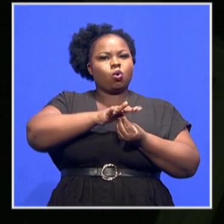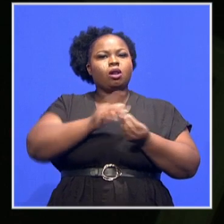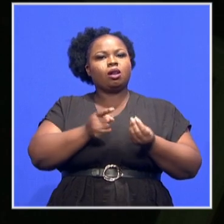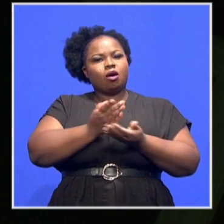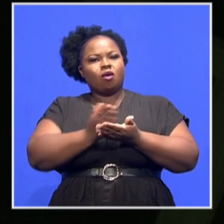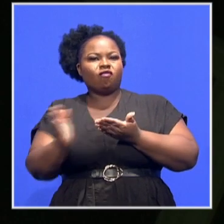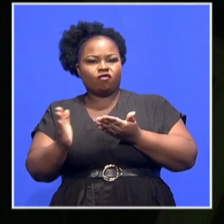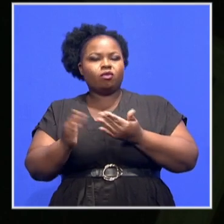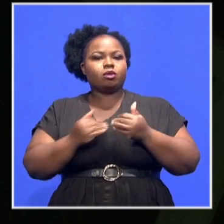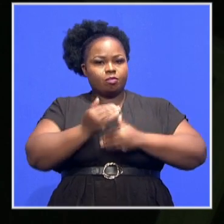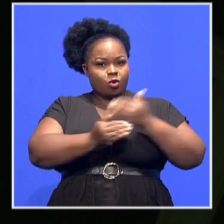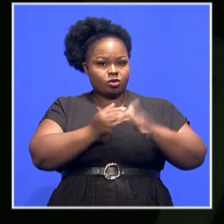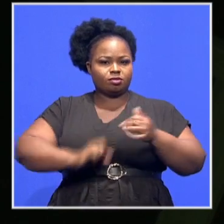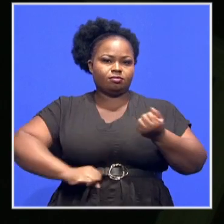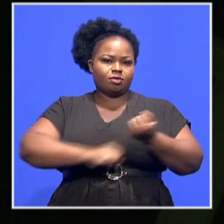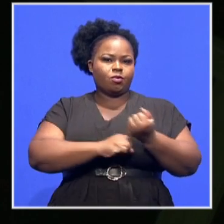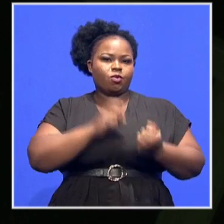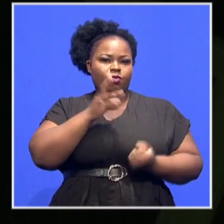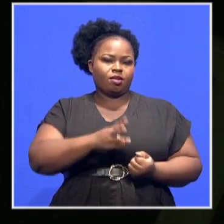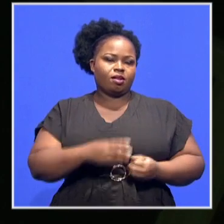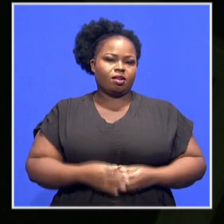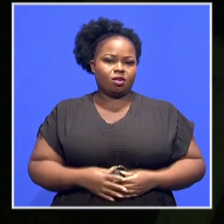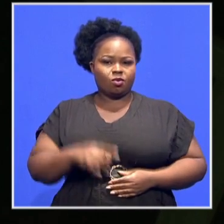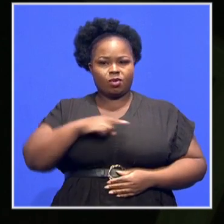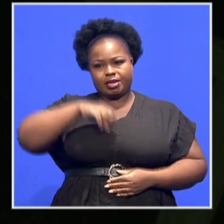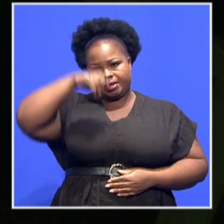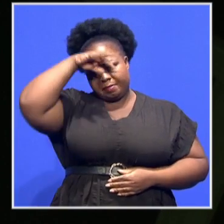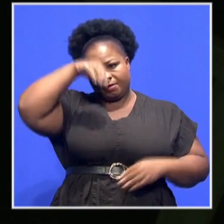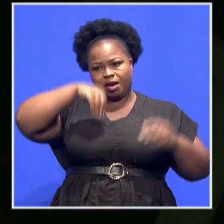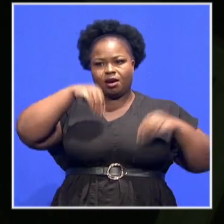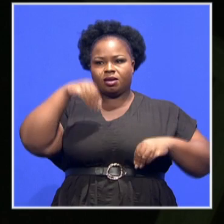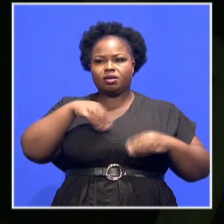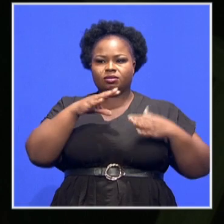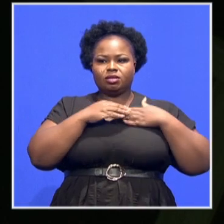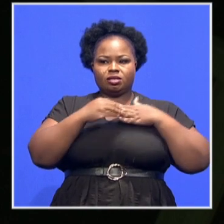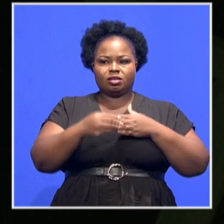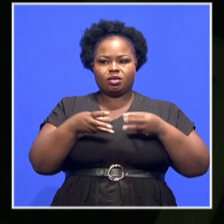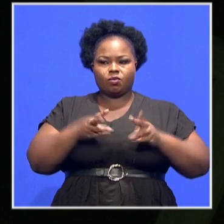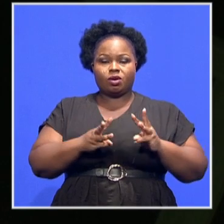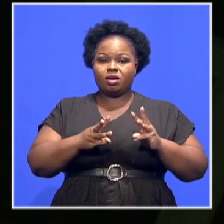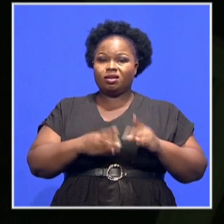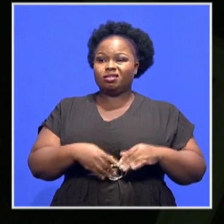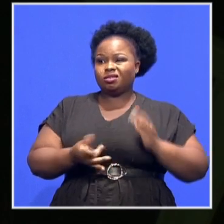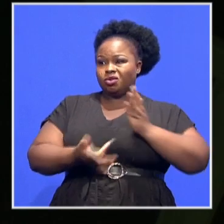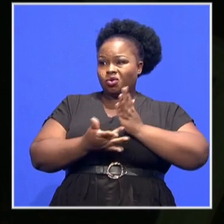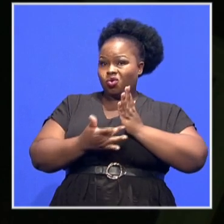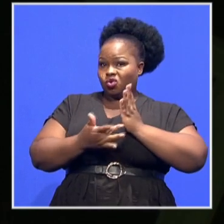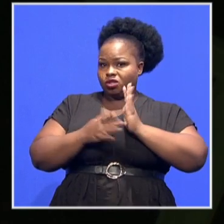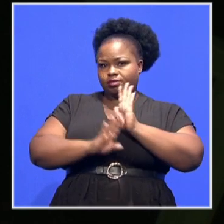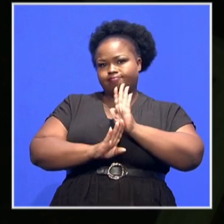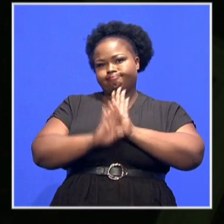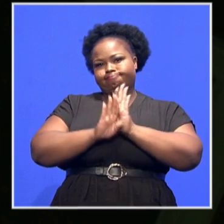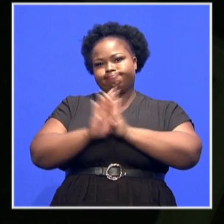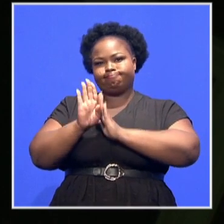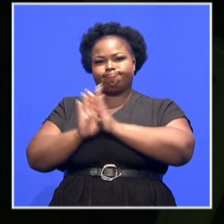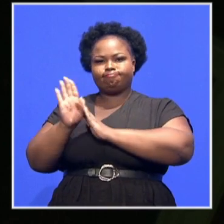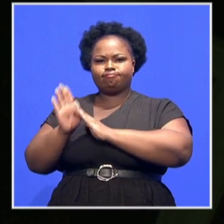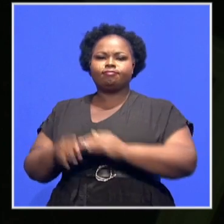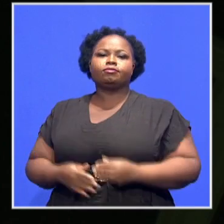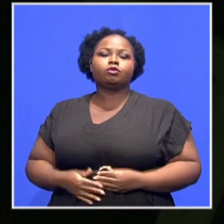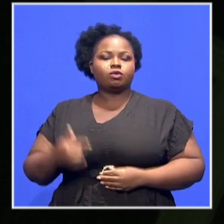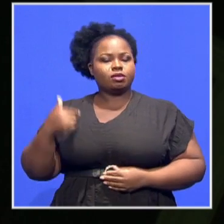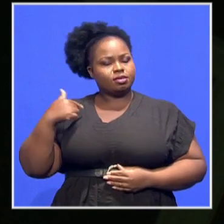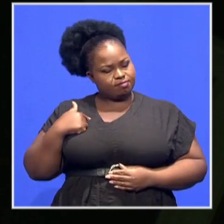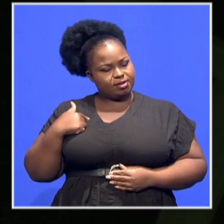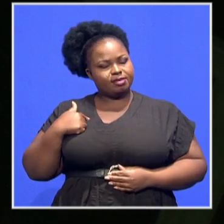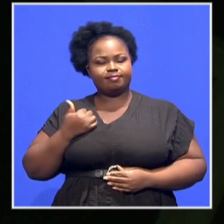is leading the way in developing new energy technologies. And this is what I am